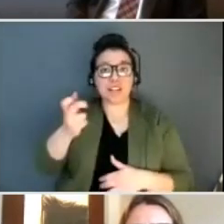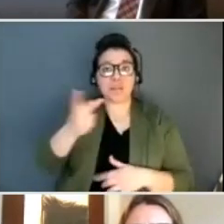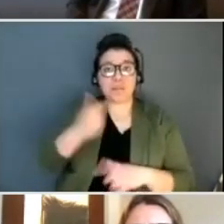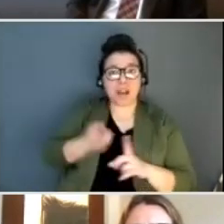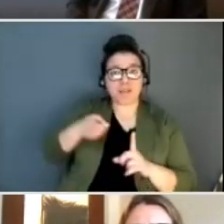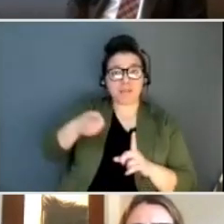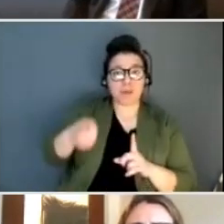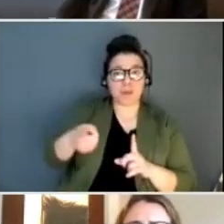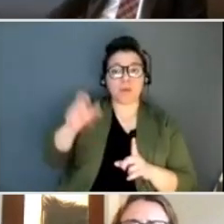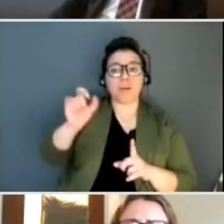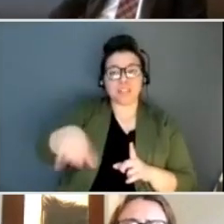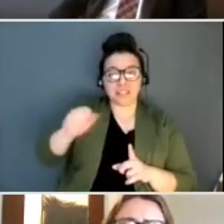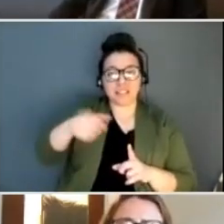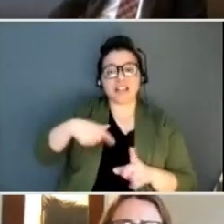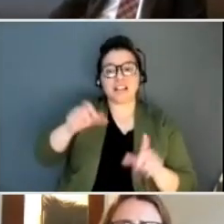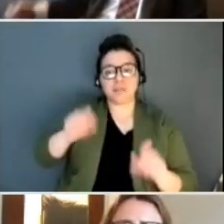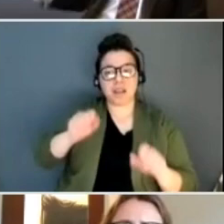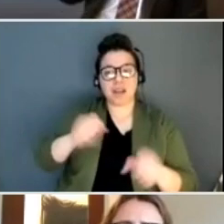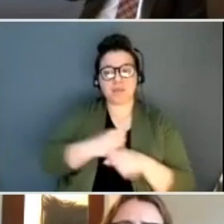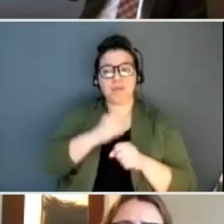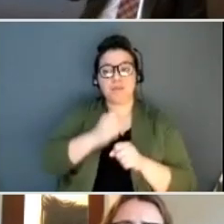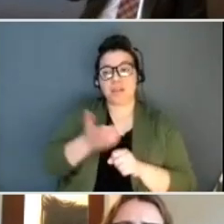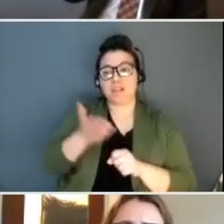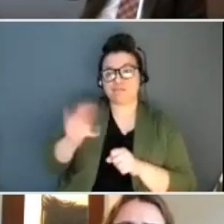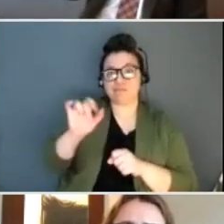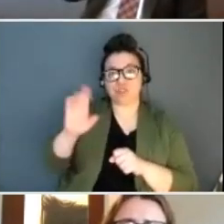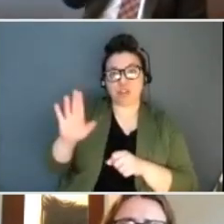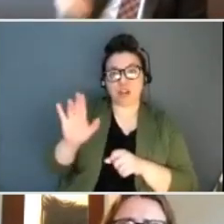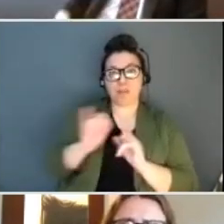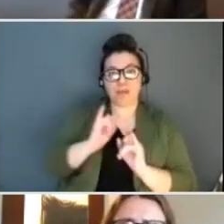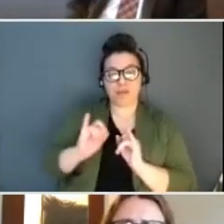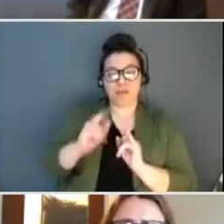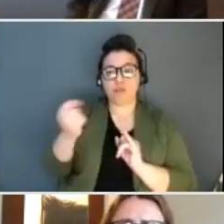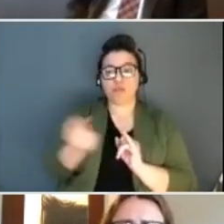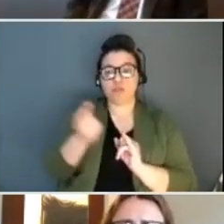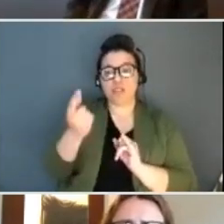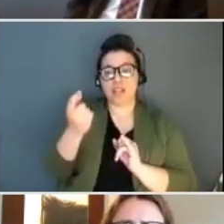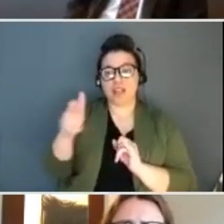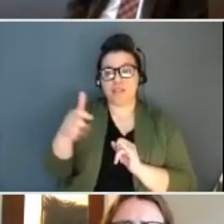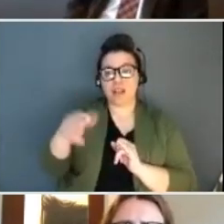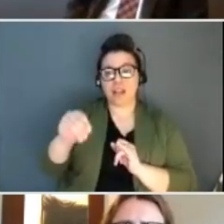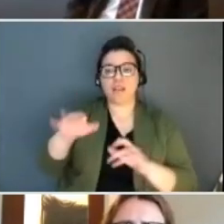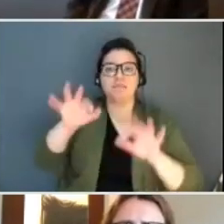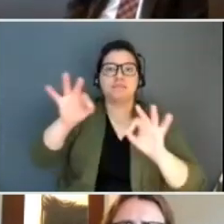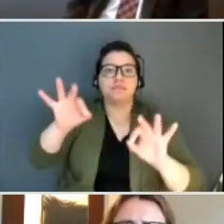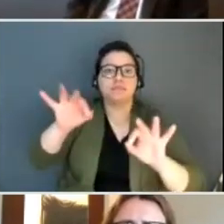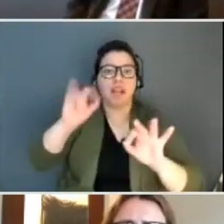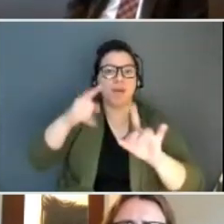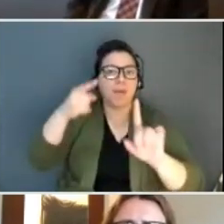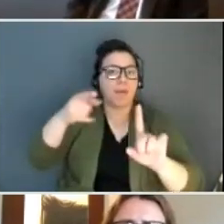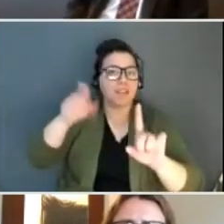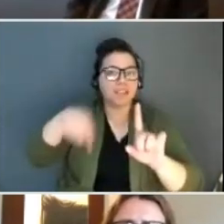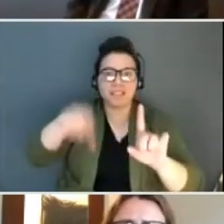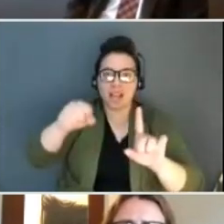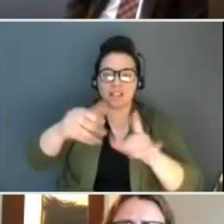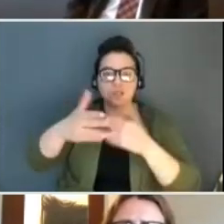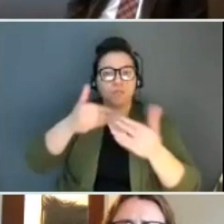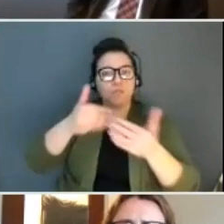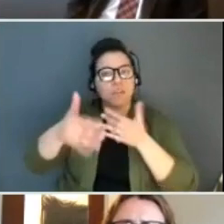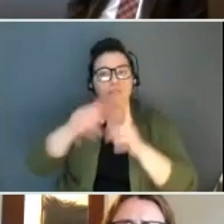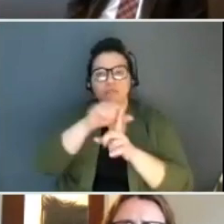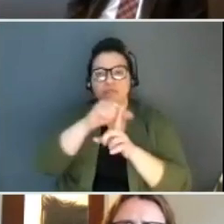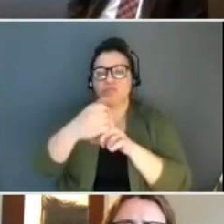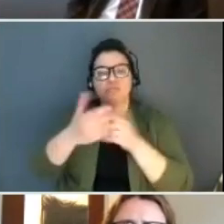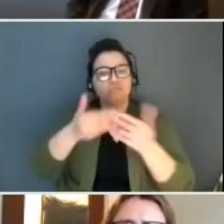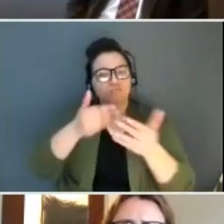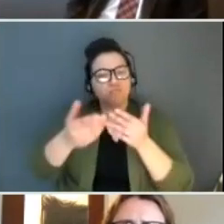to the job interview on Tuesday at 11 a.m. Very nice. This is where we want to be. Okay, no matter what the circumstance, we are always in control